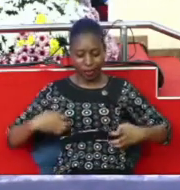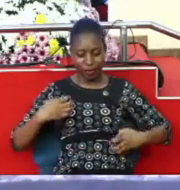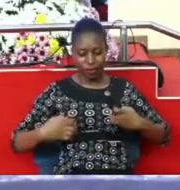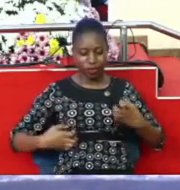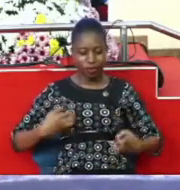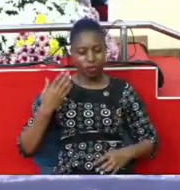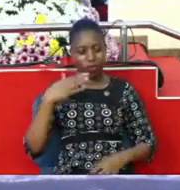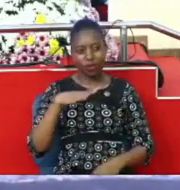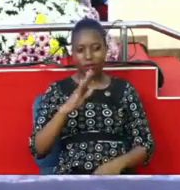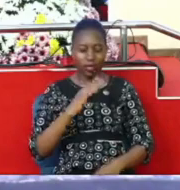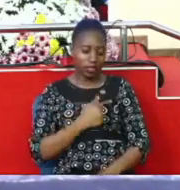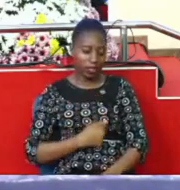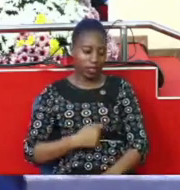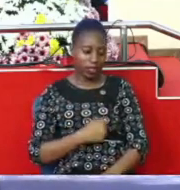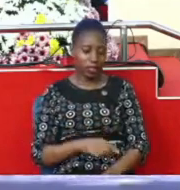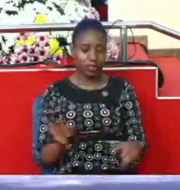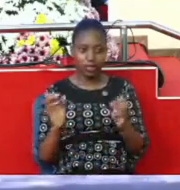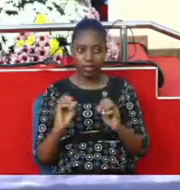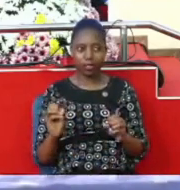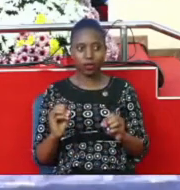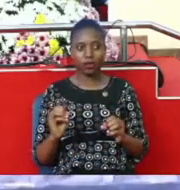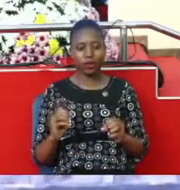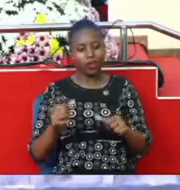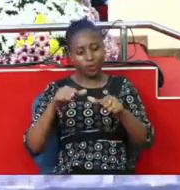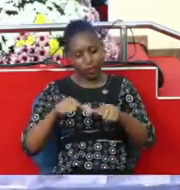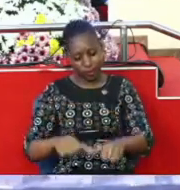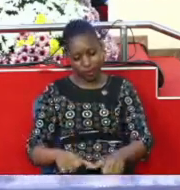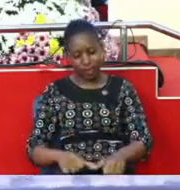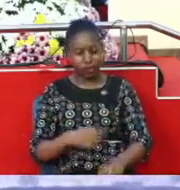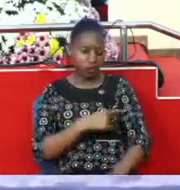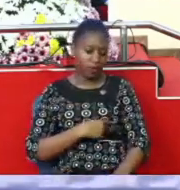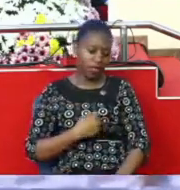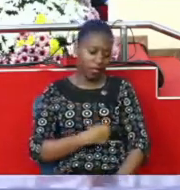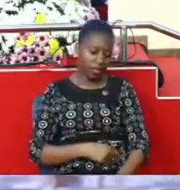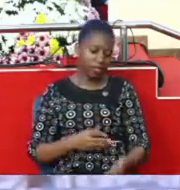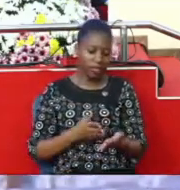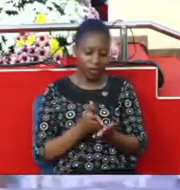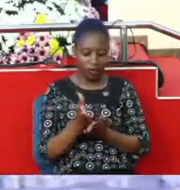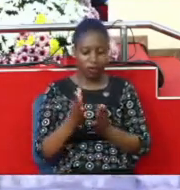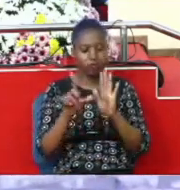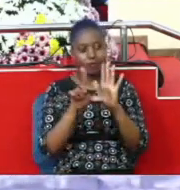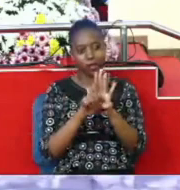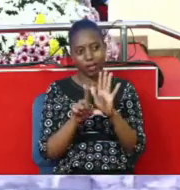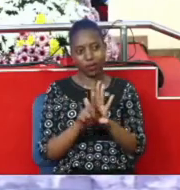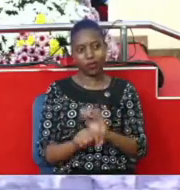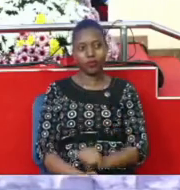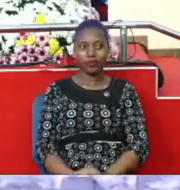Legally. Whether you know it or not. Going back to our Saturday and